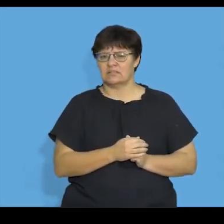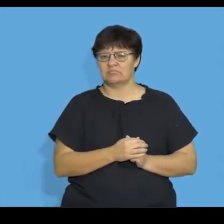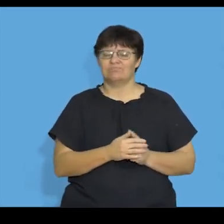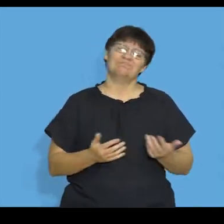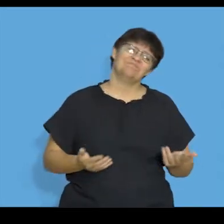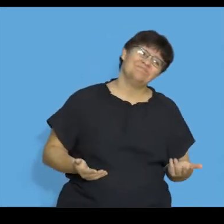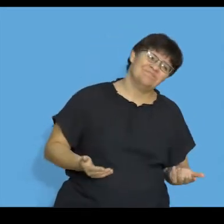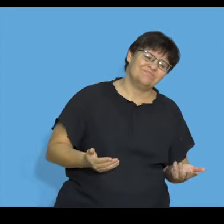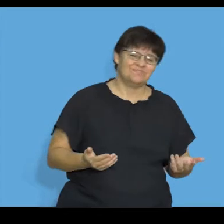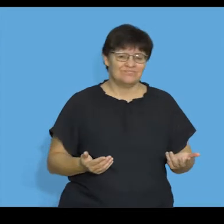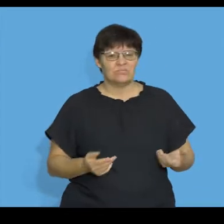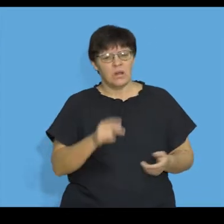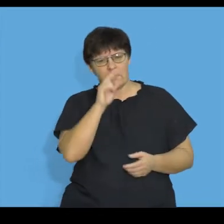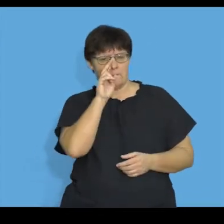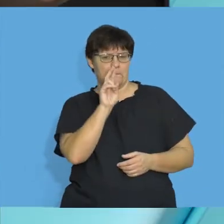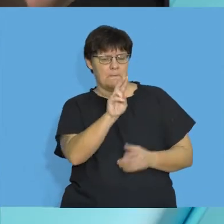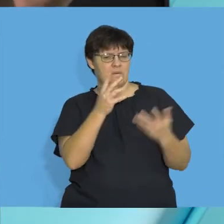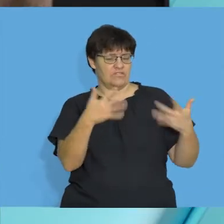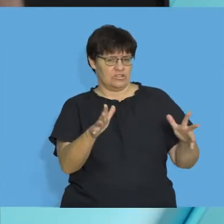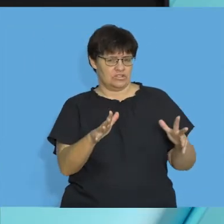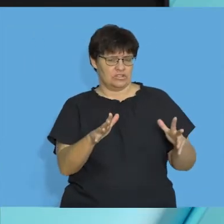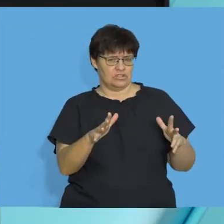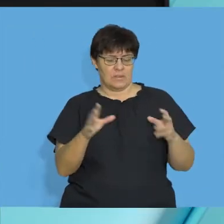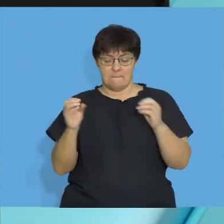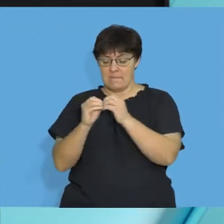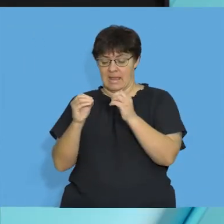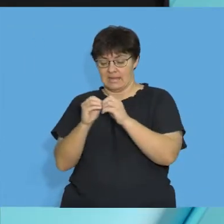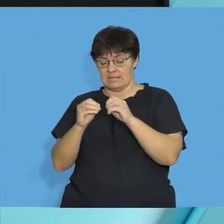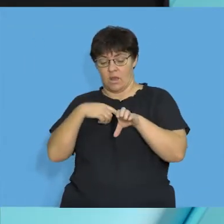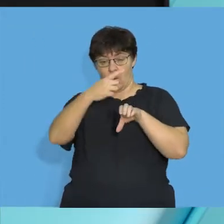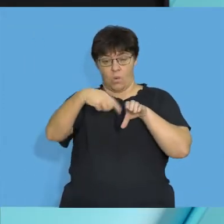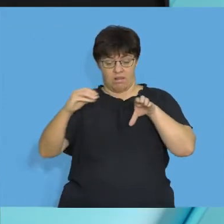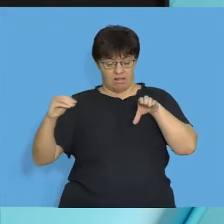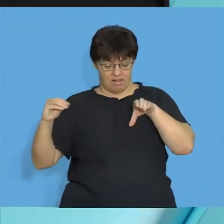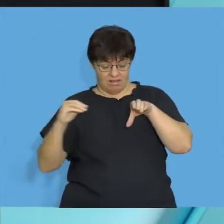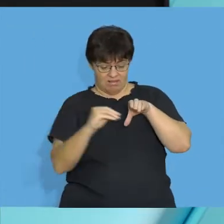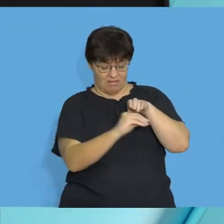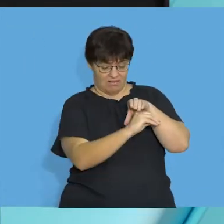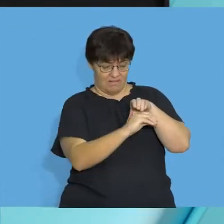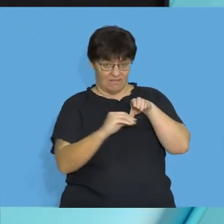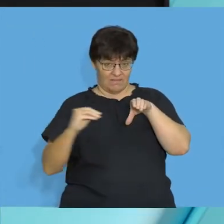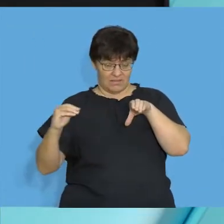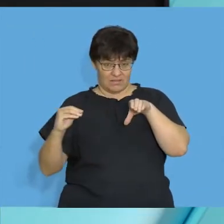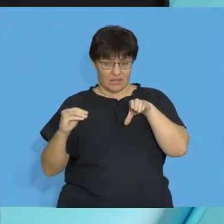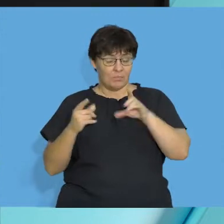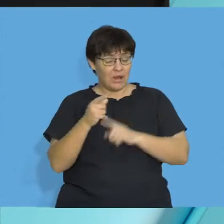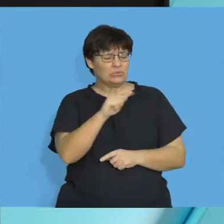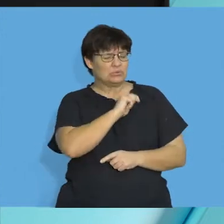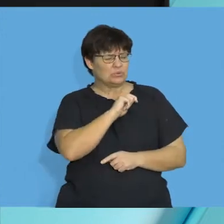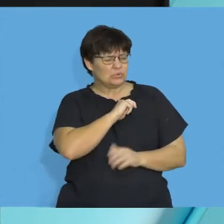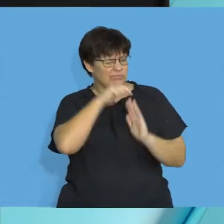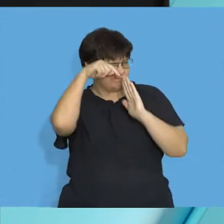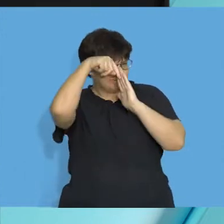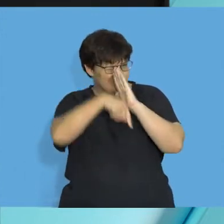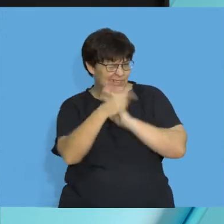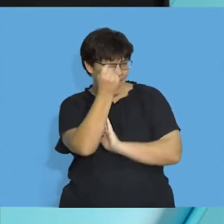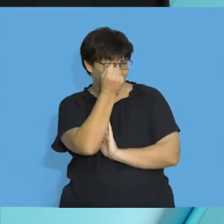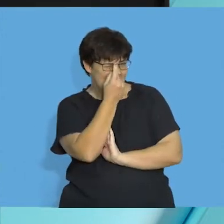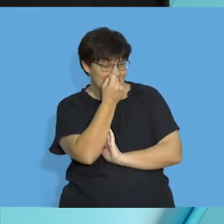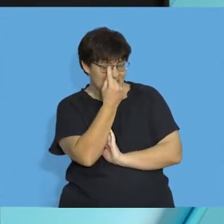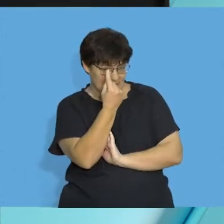you probably have seen how a magnet moves into a coil. But to really understand it, I need to remind